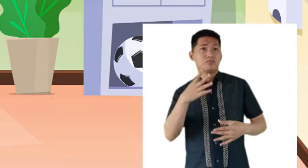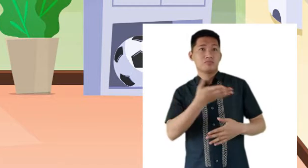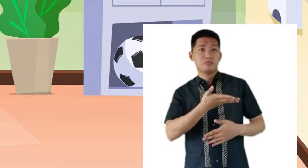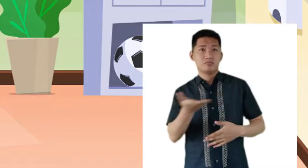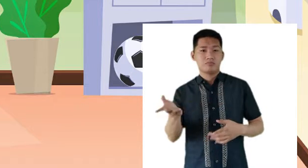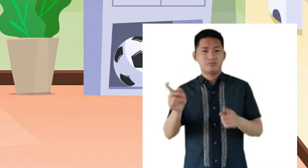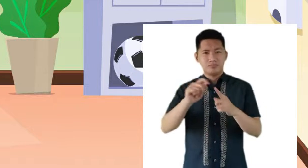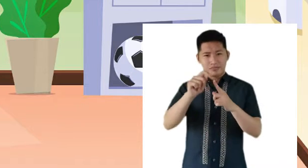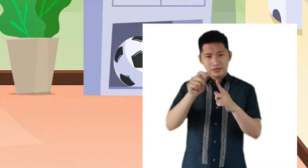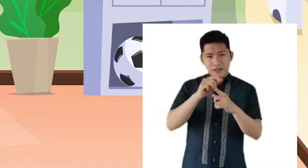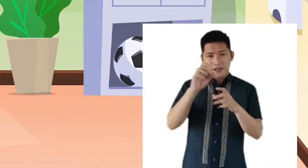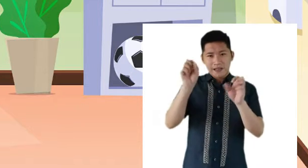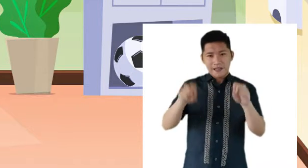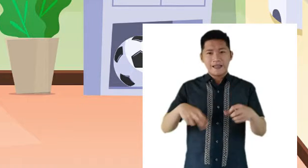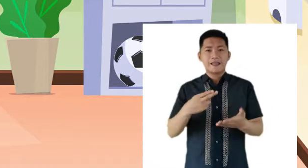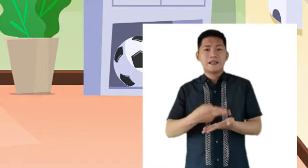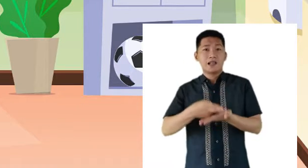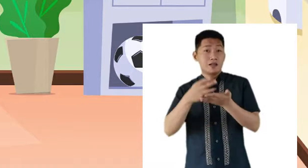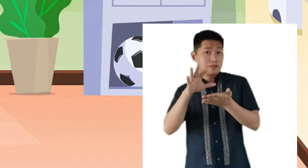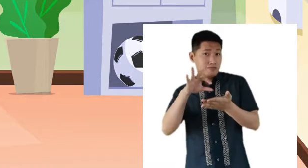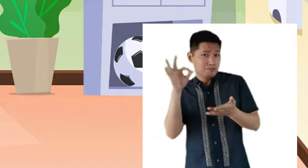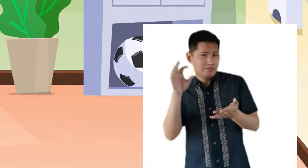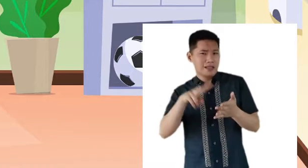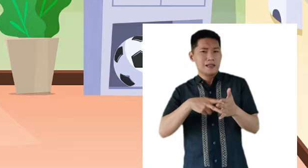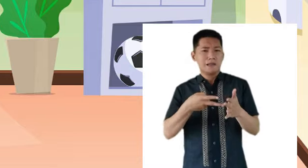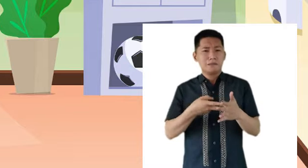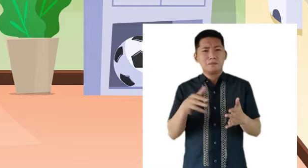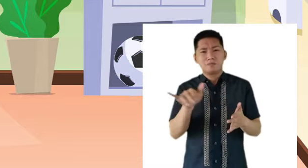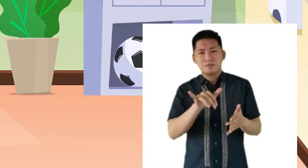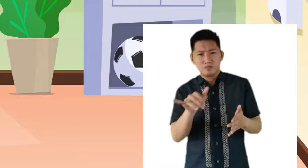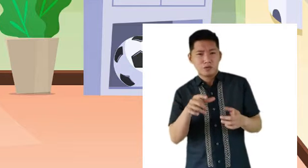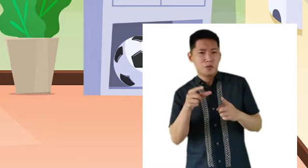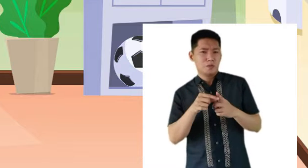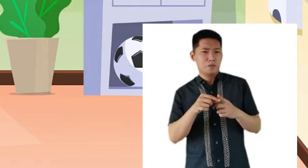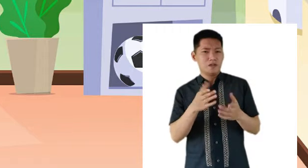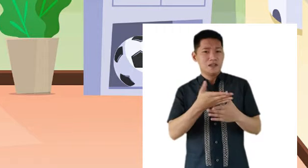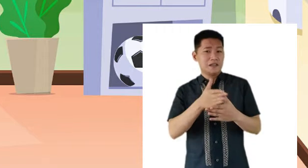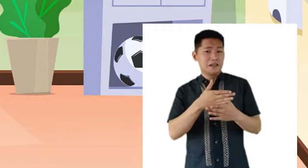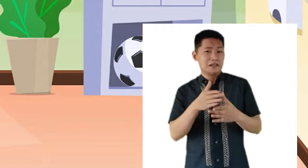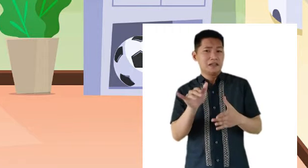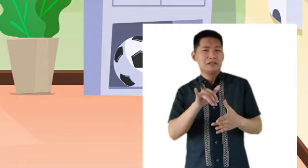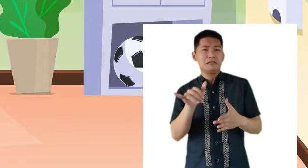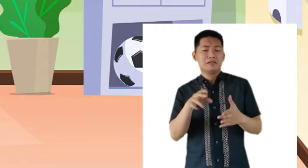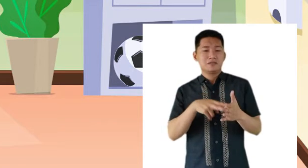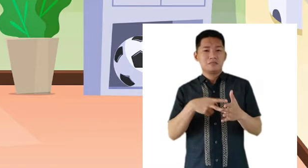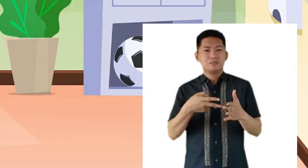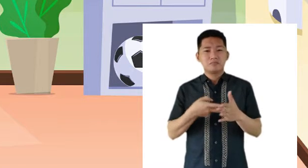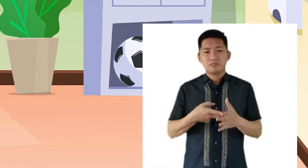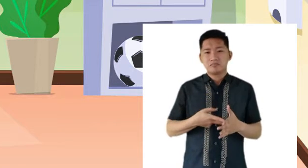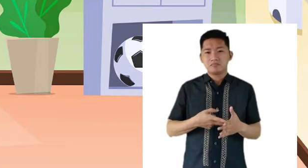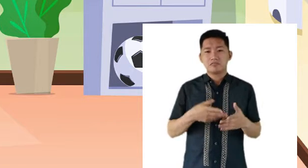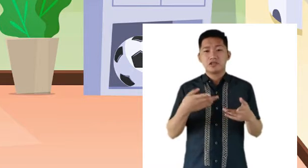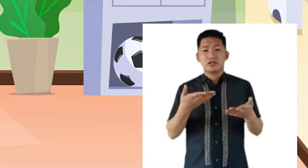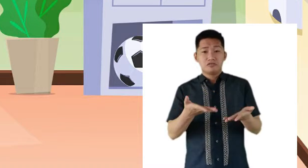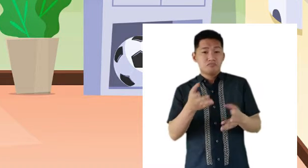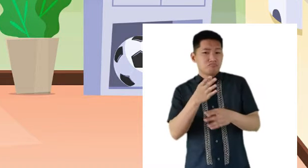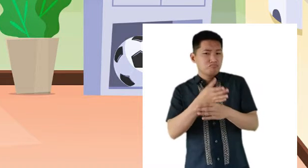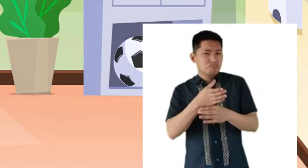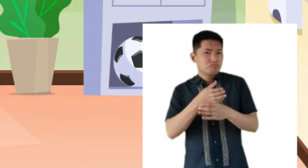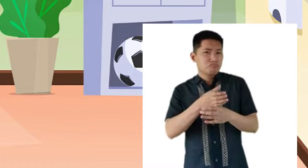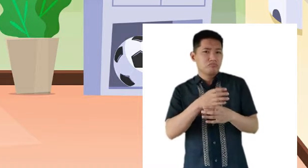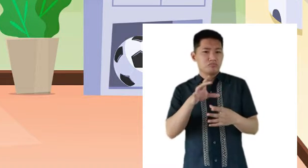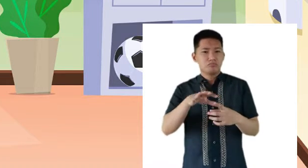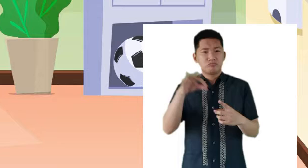find synonyms for words that share the same meaning. You have to be careful in choosing the right word because